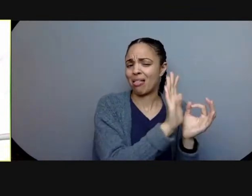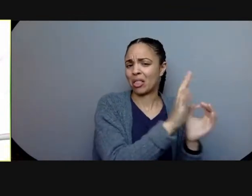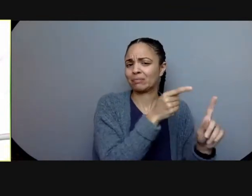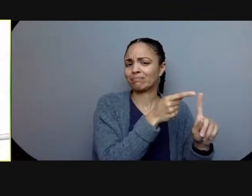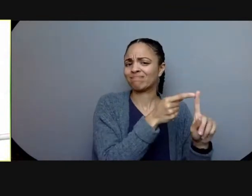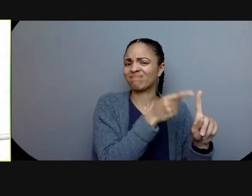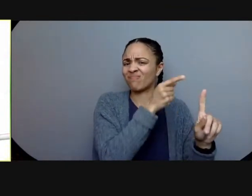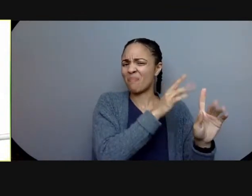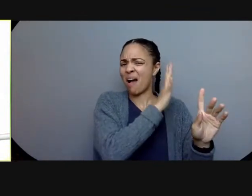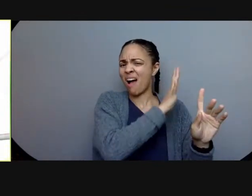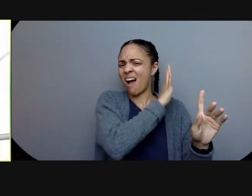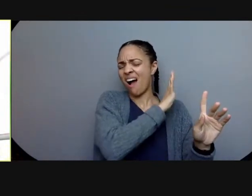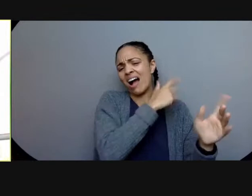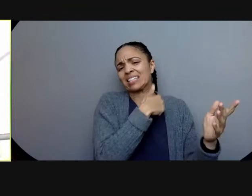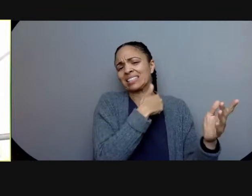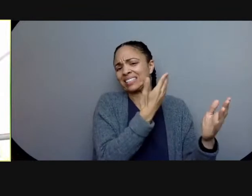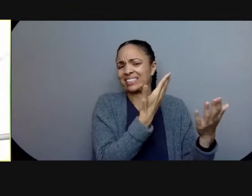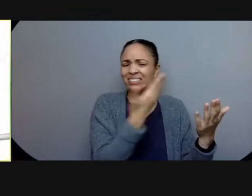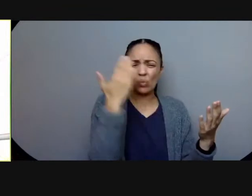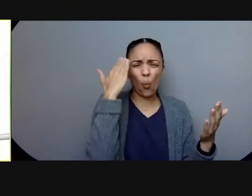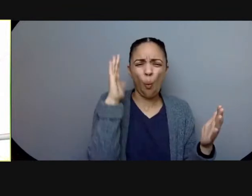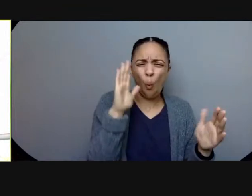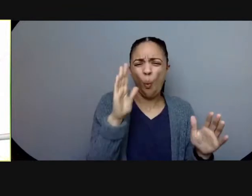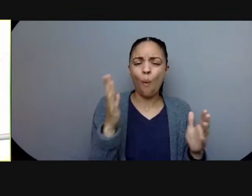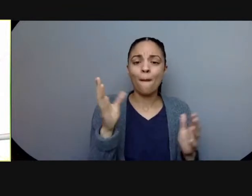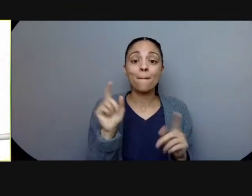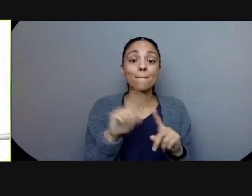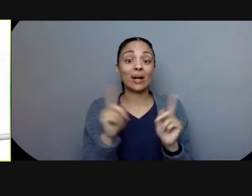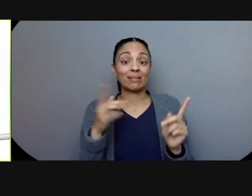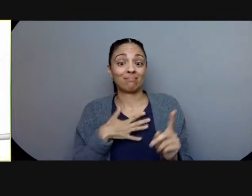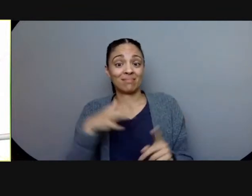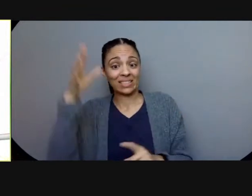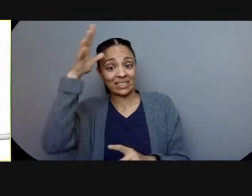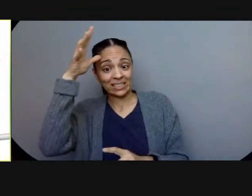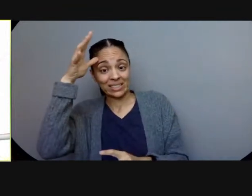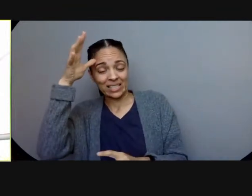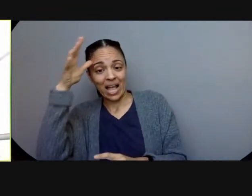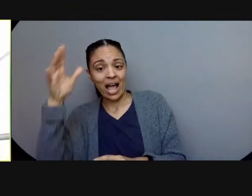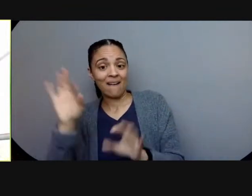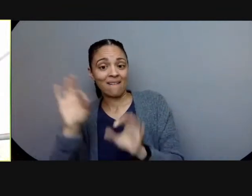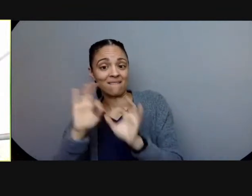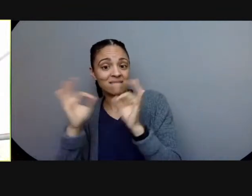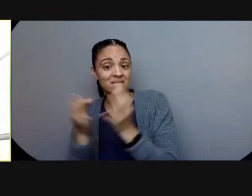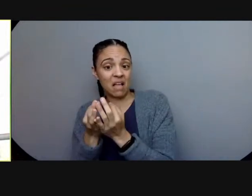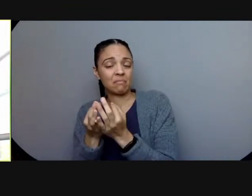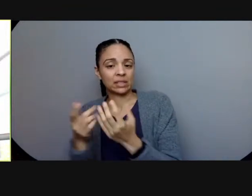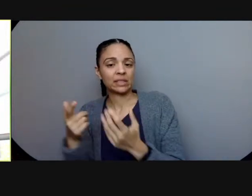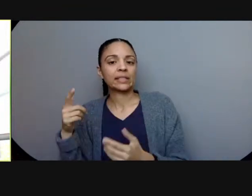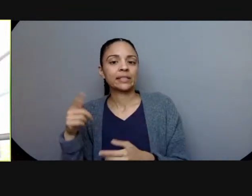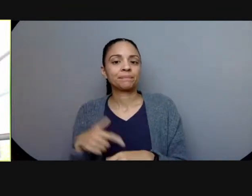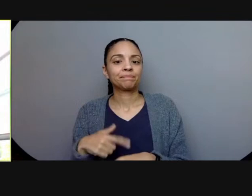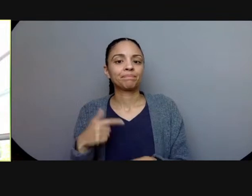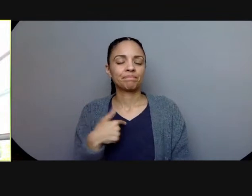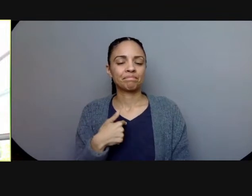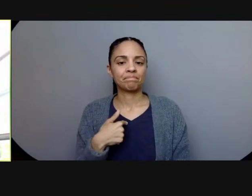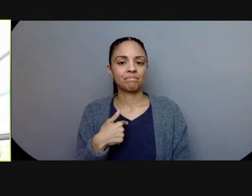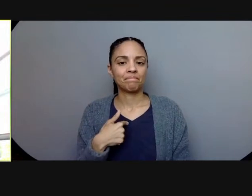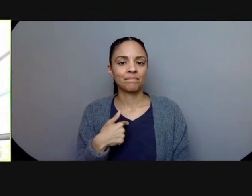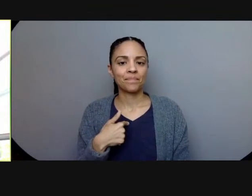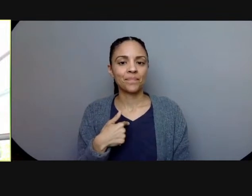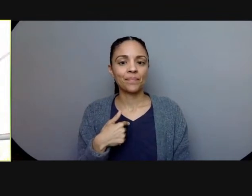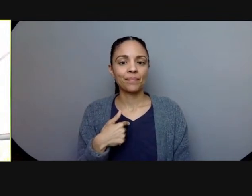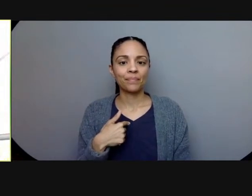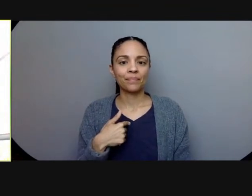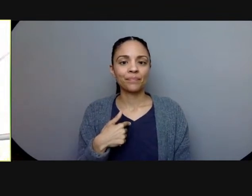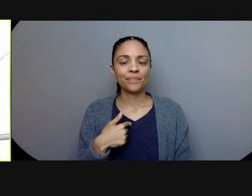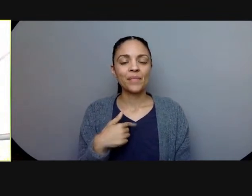Tutu, and my grandfather is the third. I'm the third. Senior is James Peter Colter